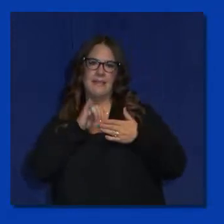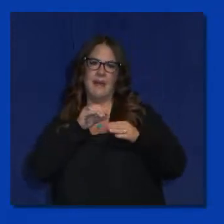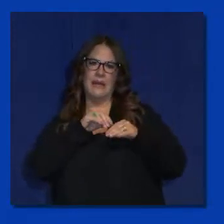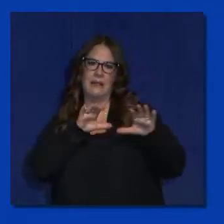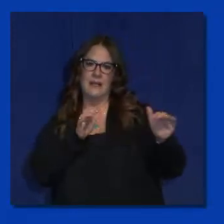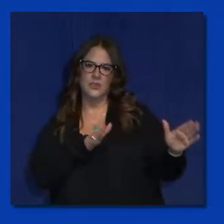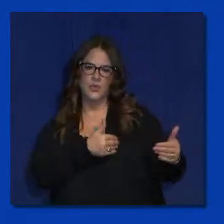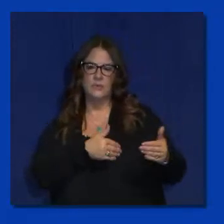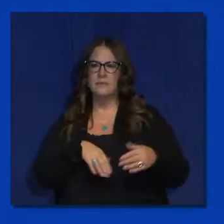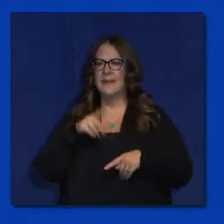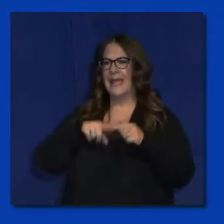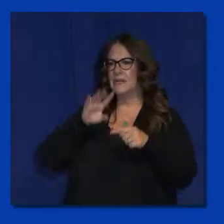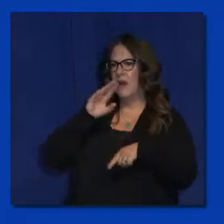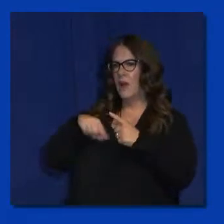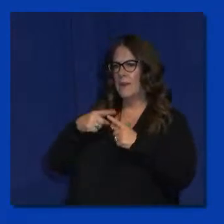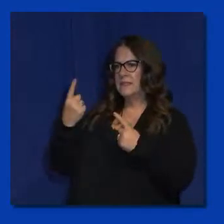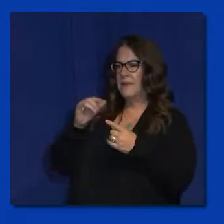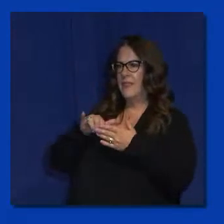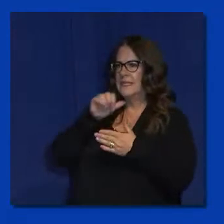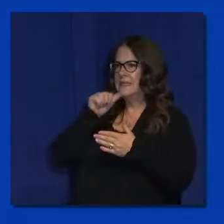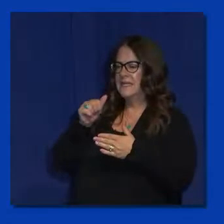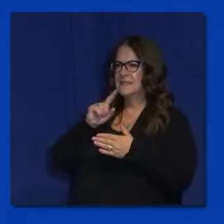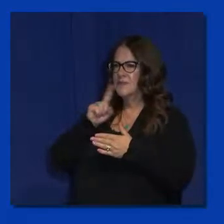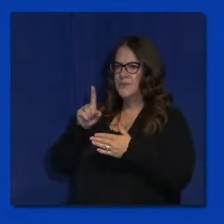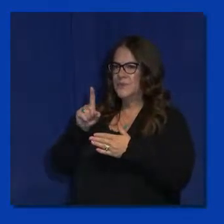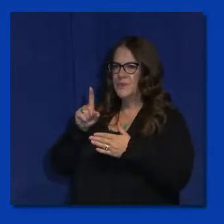Talking about something that doesn't exist,